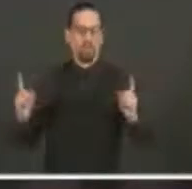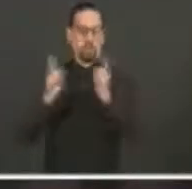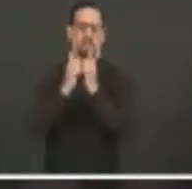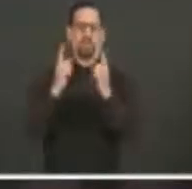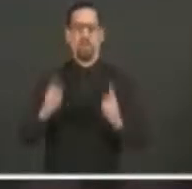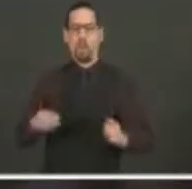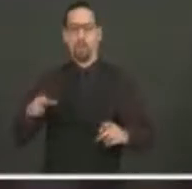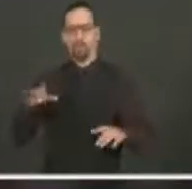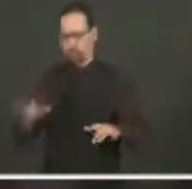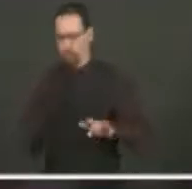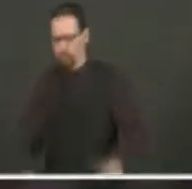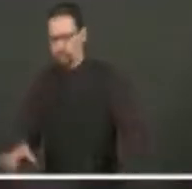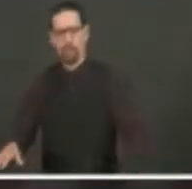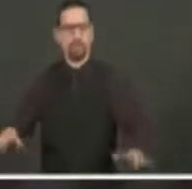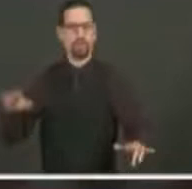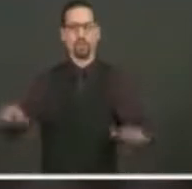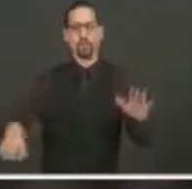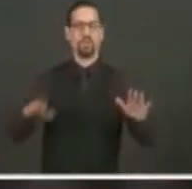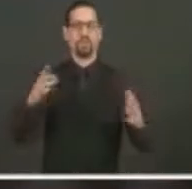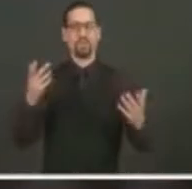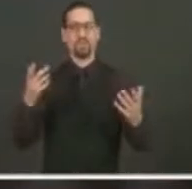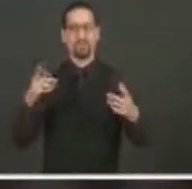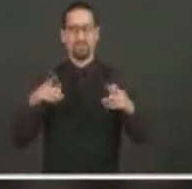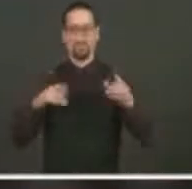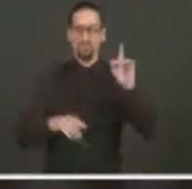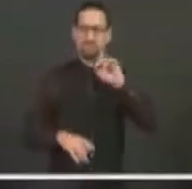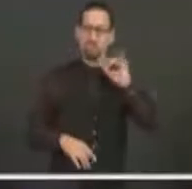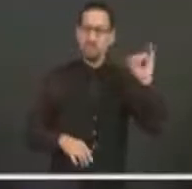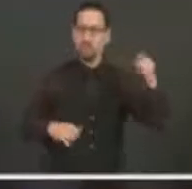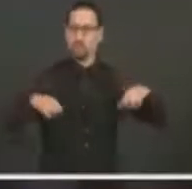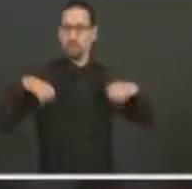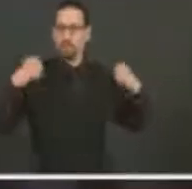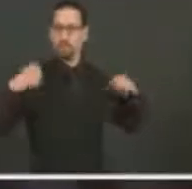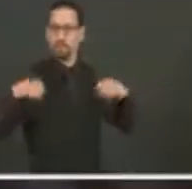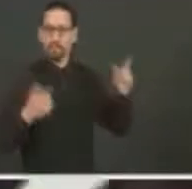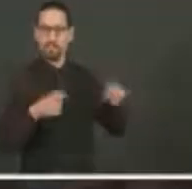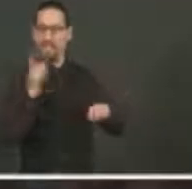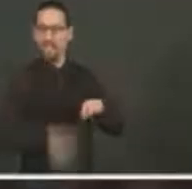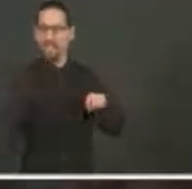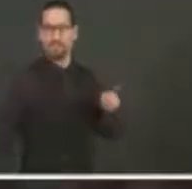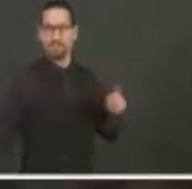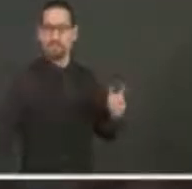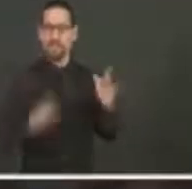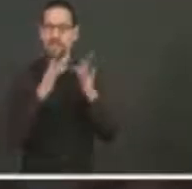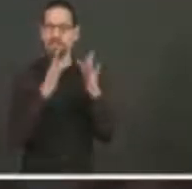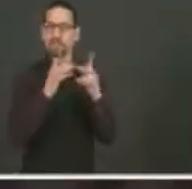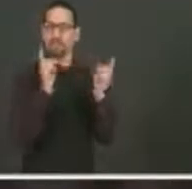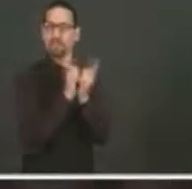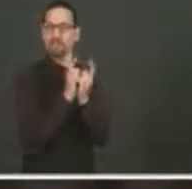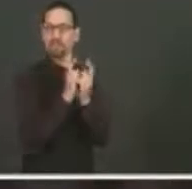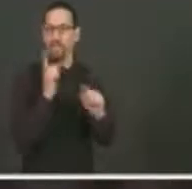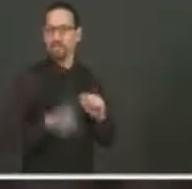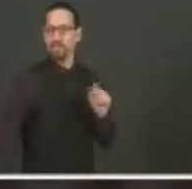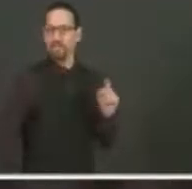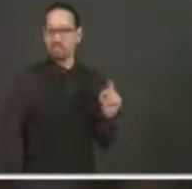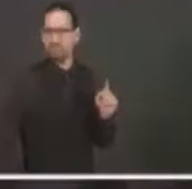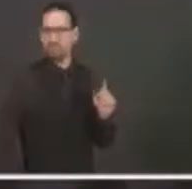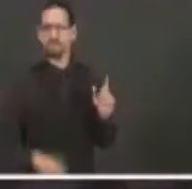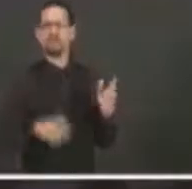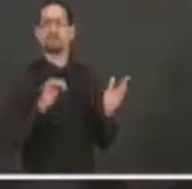been permitted either in the gym fitness context or in the recreation context. But we encourage them to call us if